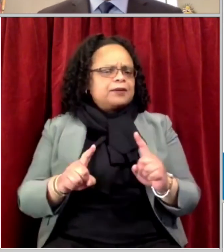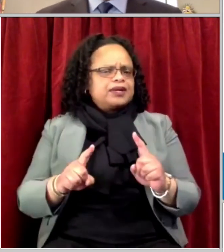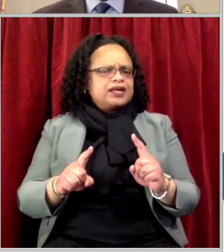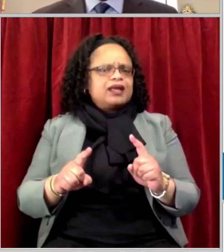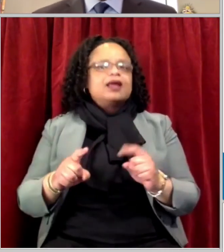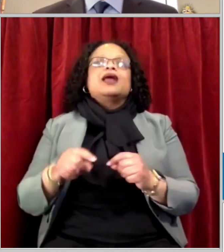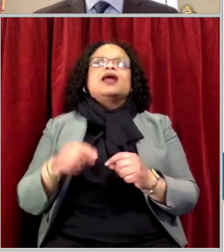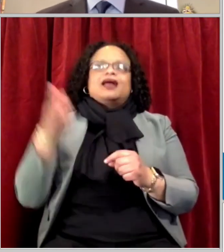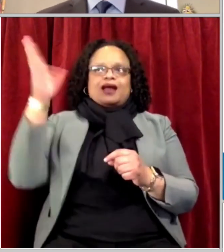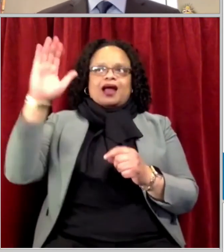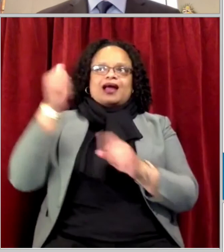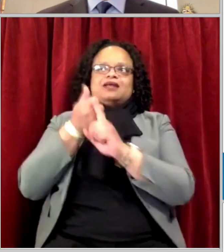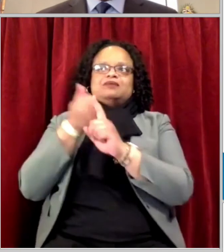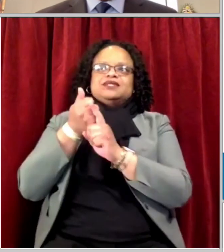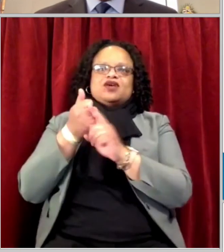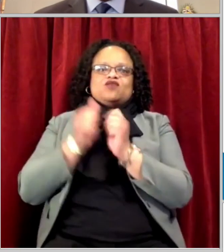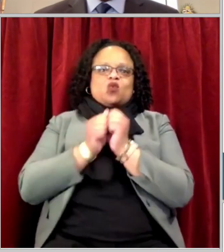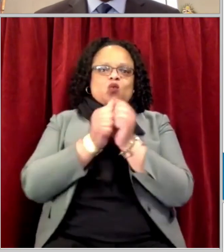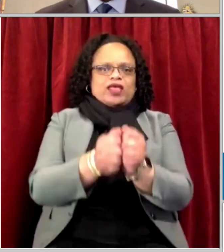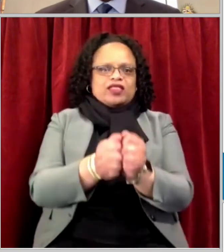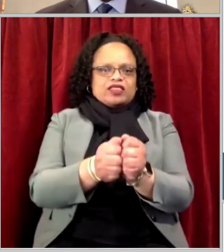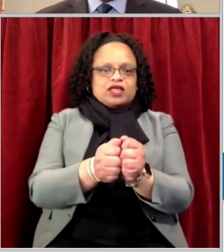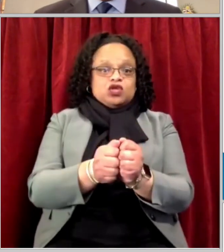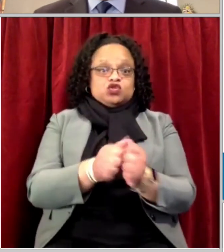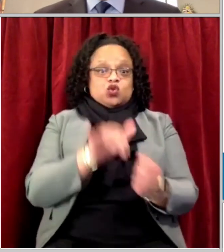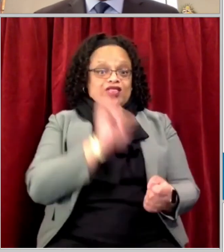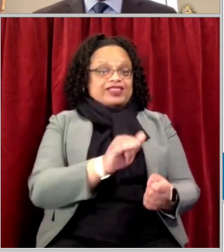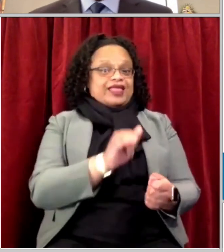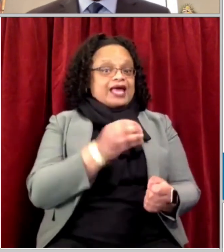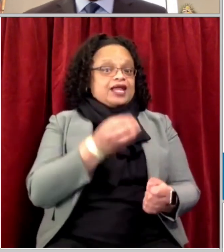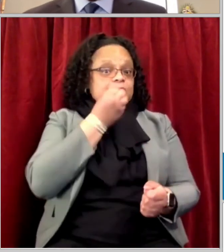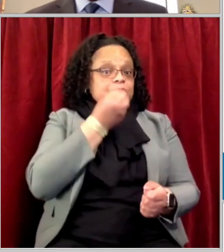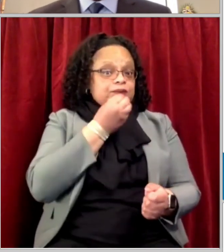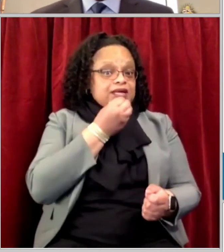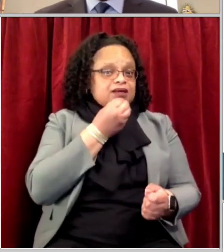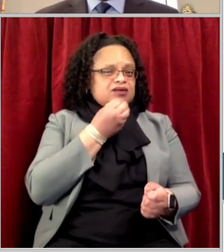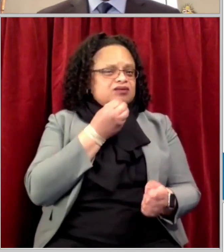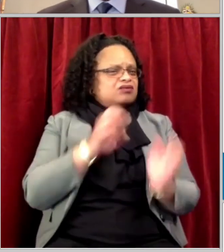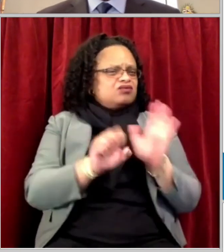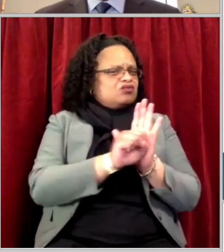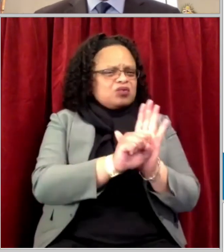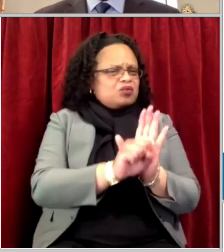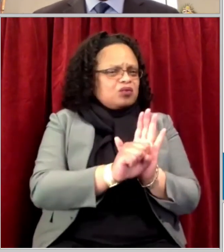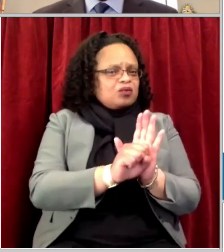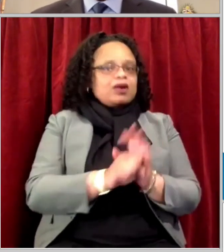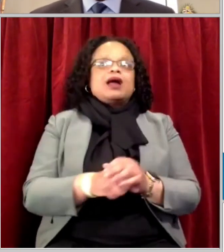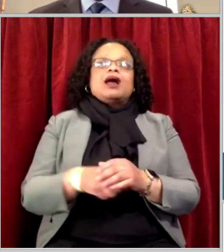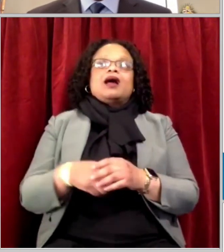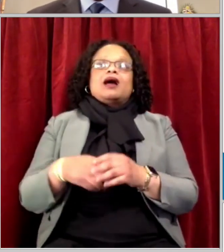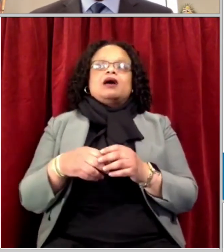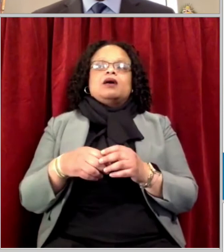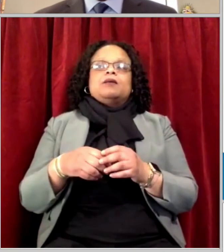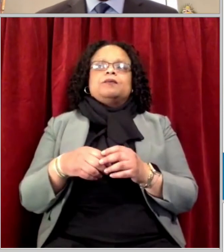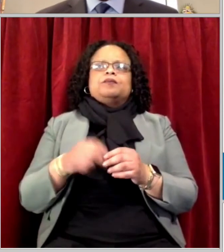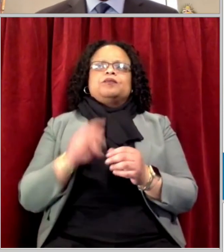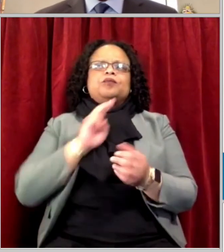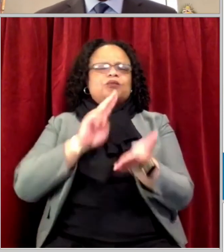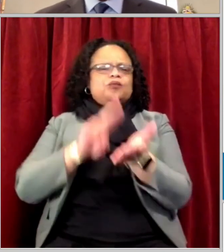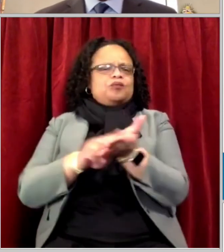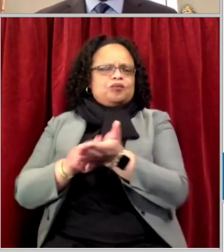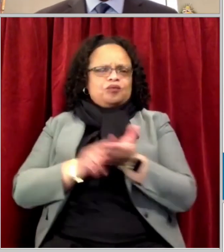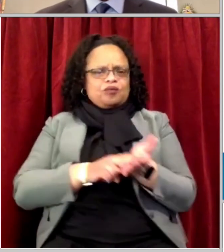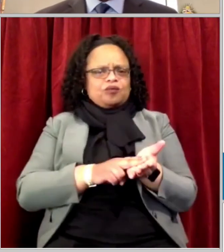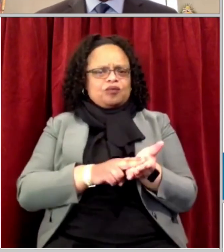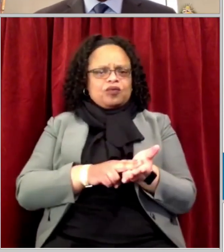is a sign of communion. The covenant meal means to share in the